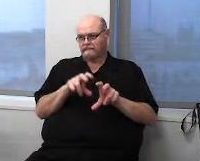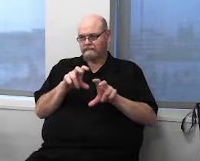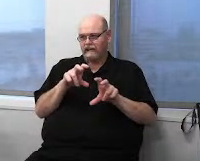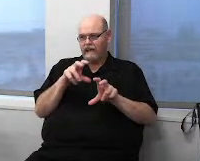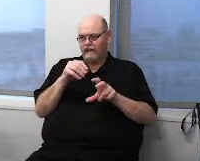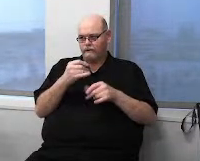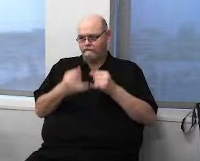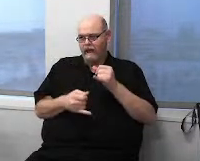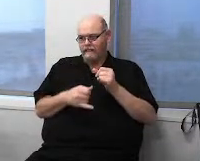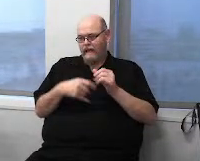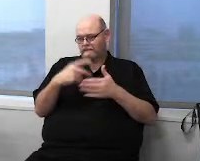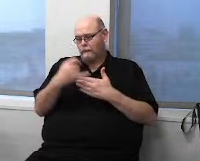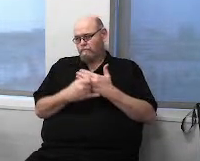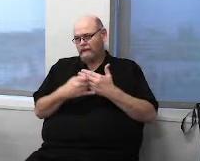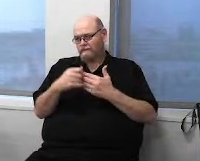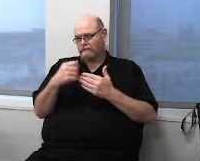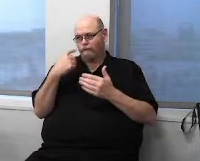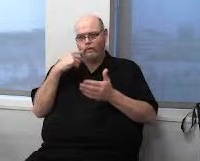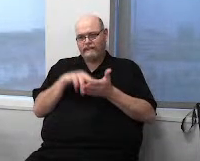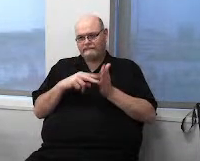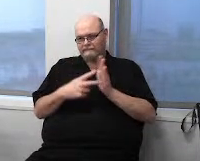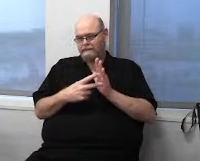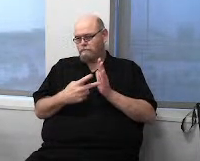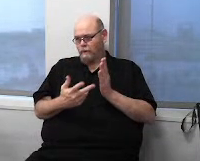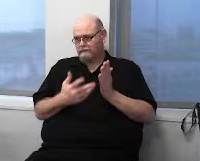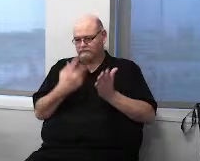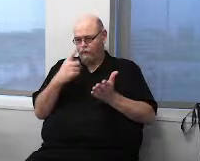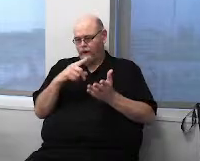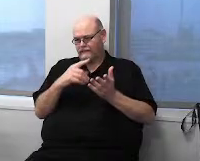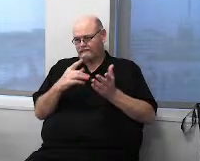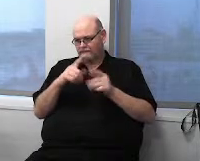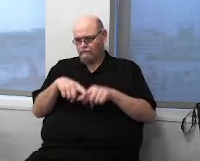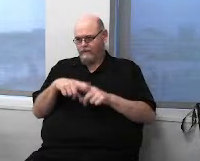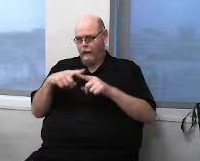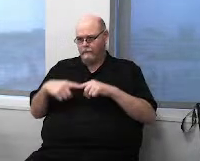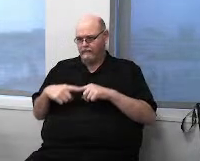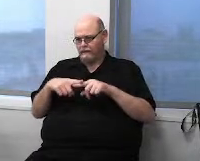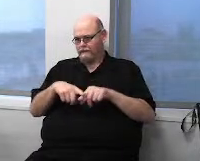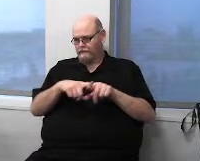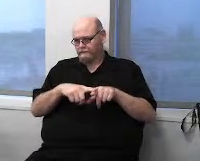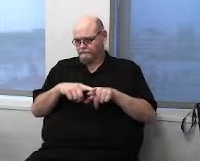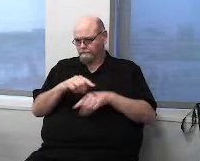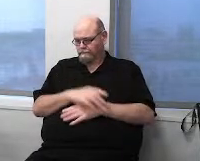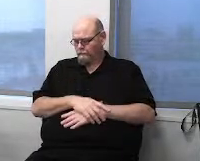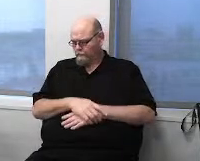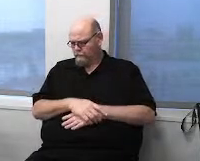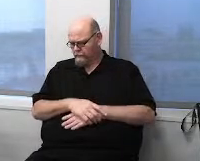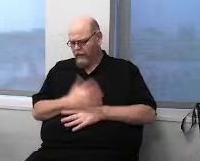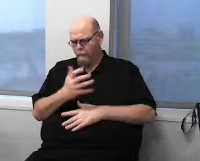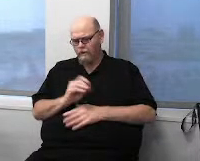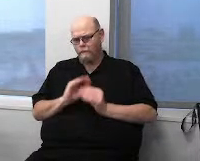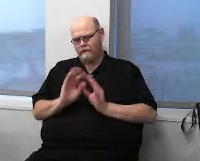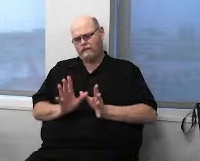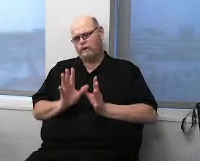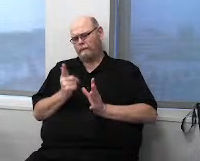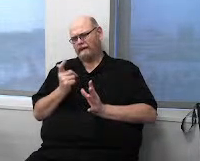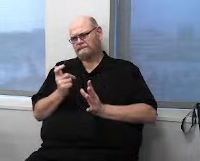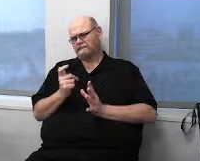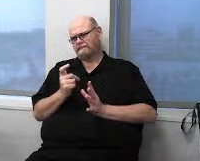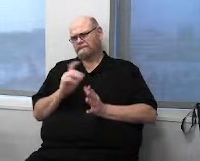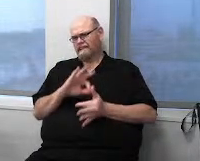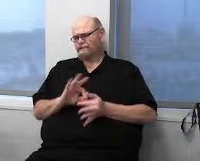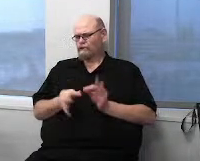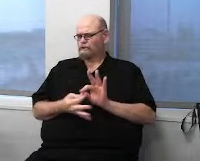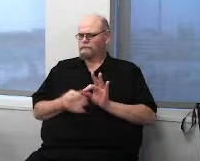be invested to finalize the project for its intended purpose to improve reliability. That's what I'm saying. So hold on, to make this absolutely clear, because it's a